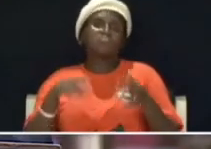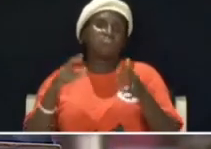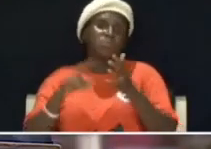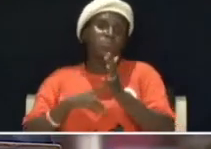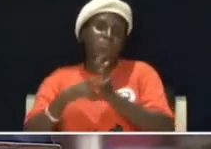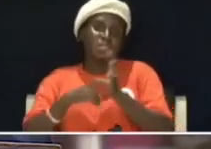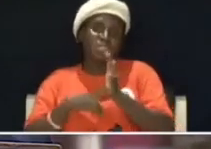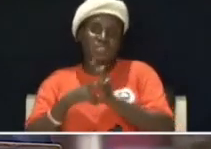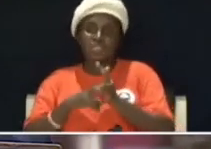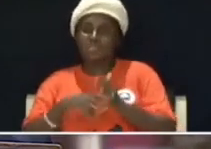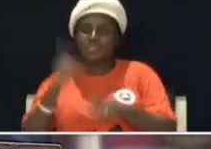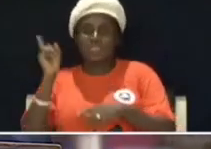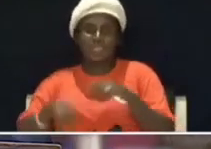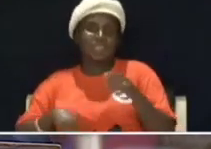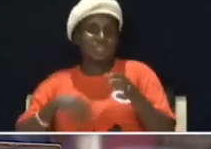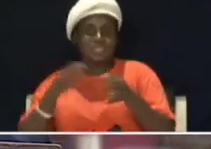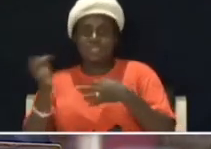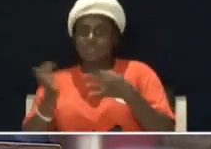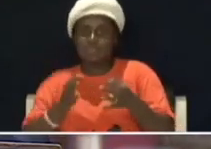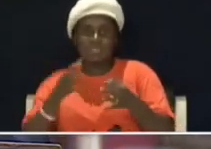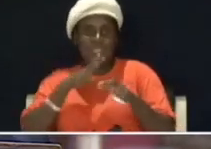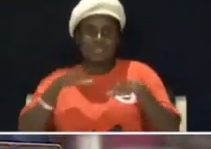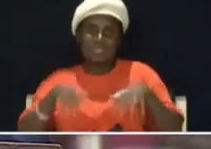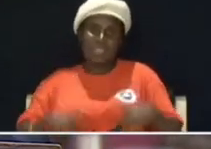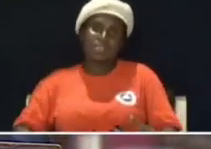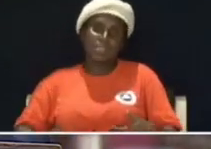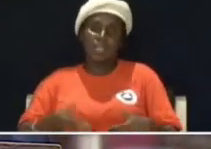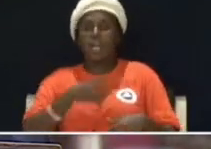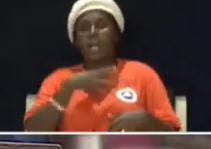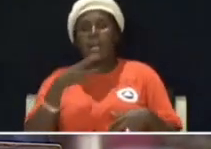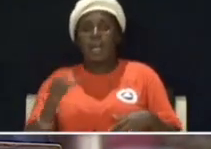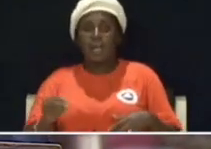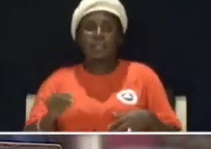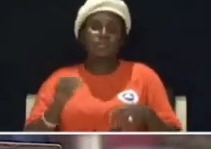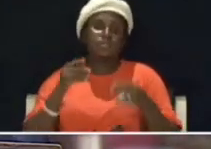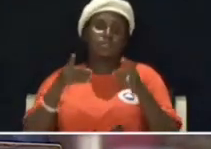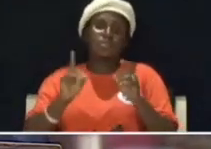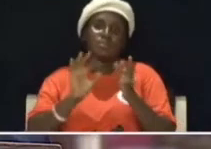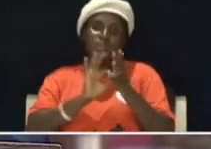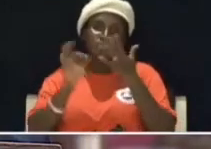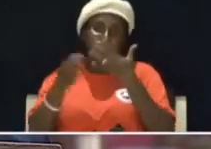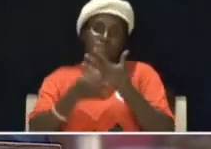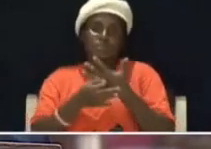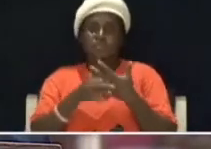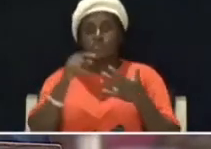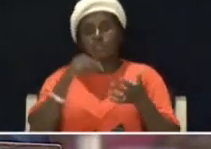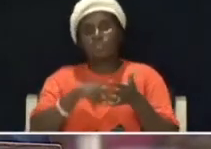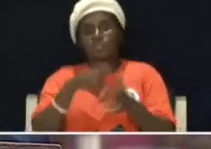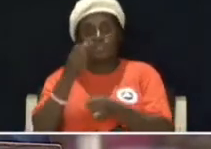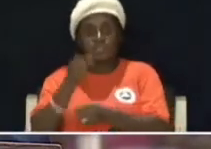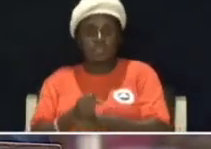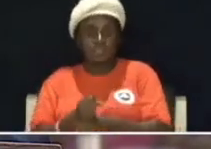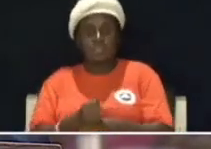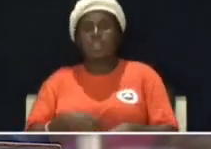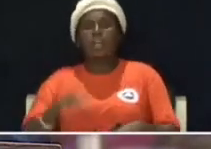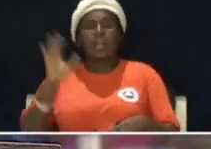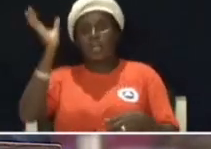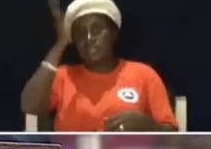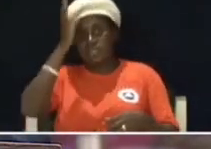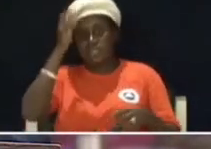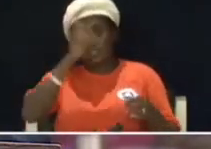and tiredness. During the February 2024 Holy Ghost service, our Daddy in the Lord